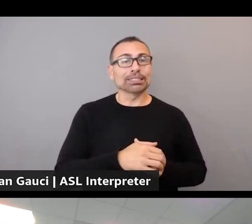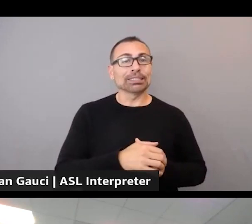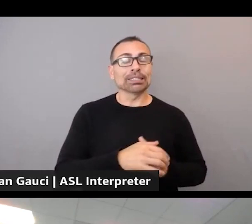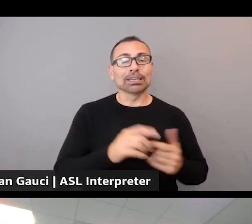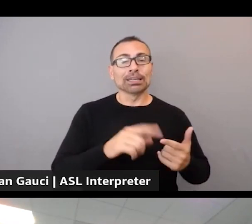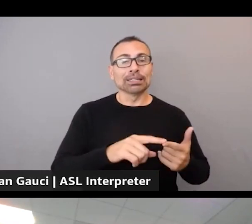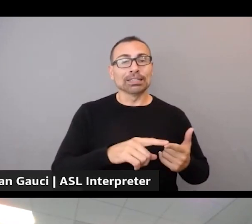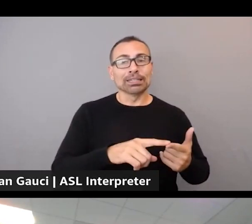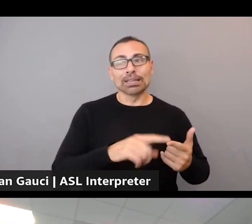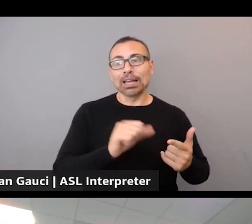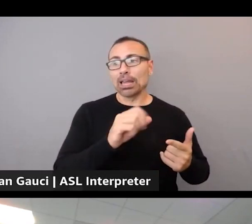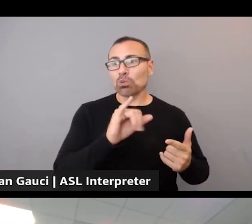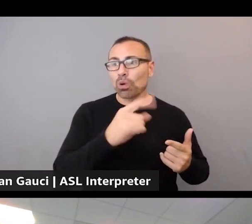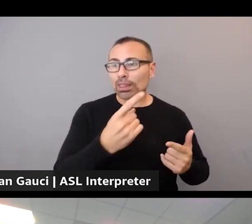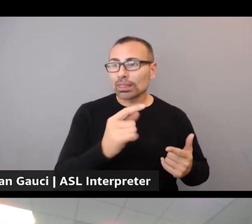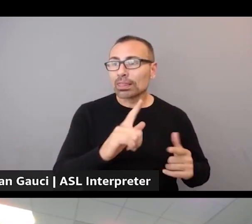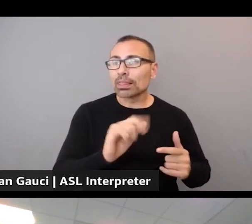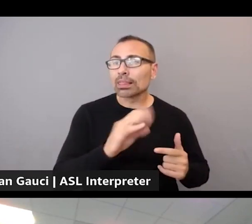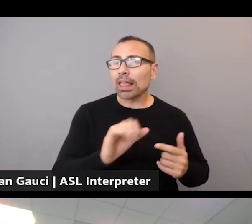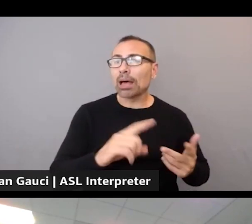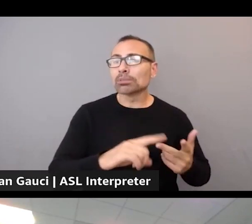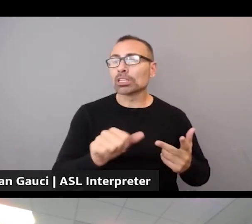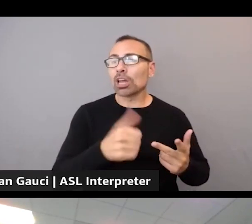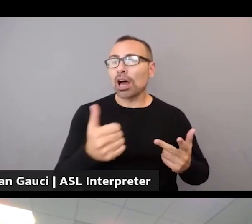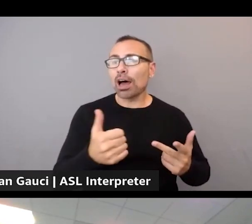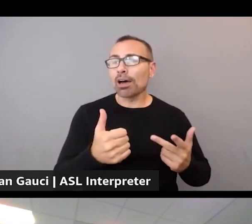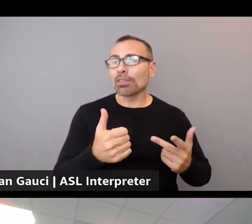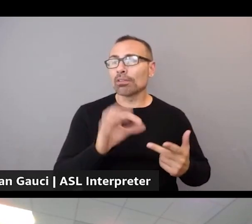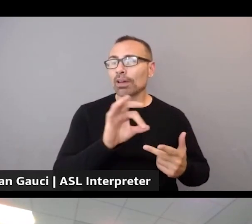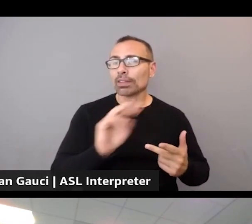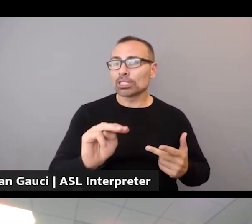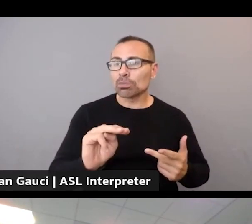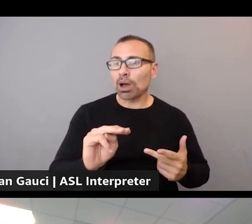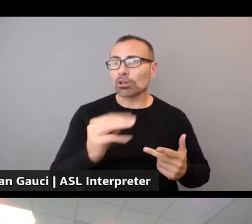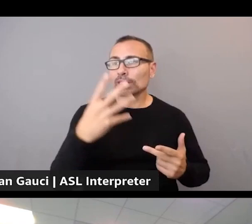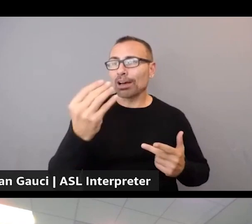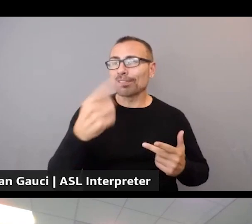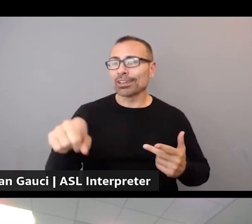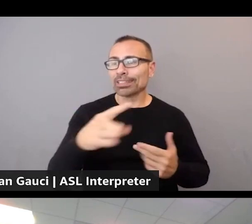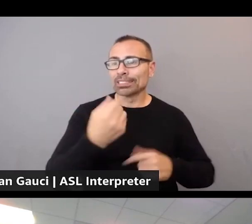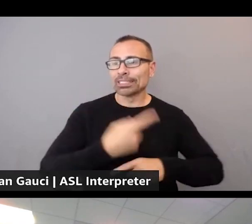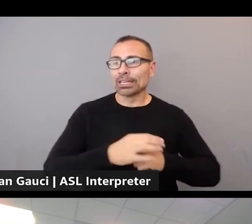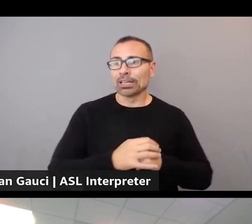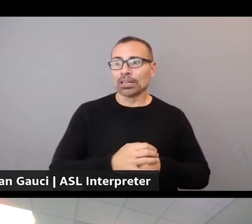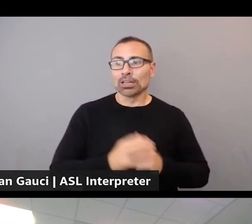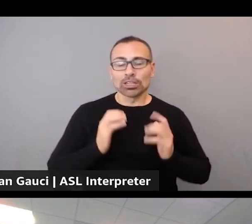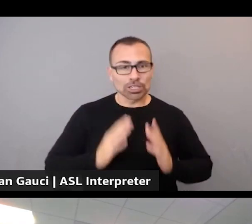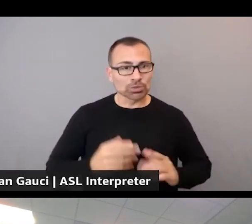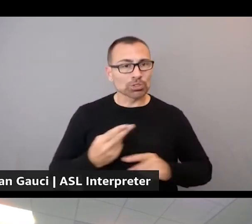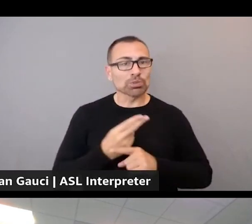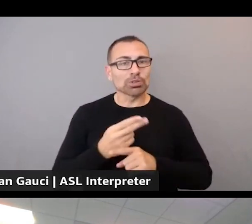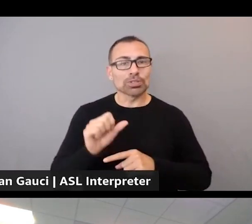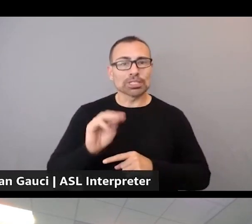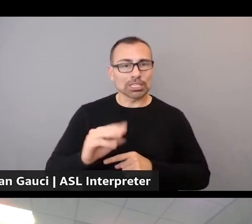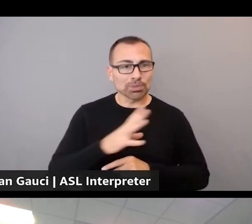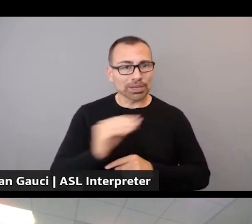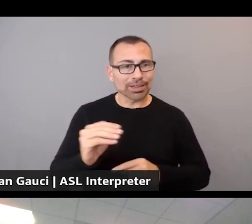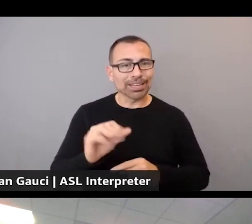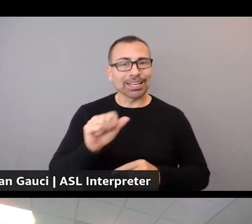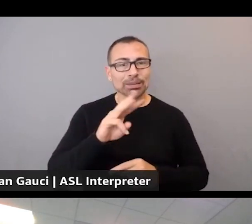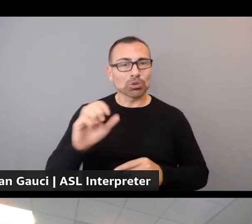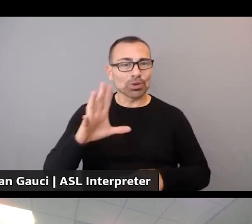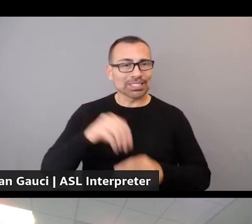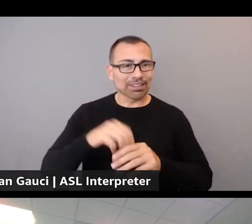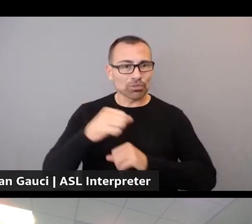foundation models there that are out there today. Customers have been using SageMaker and AWS infrastructure to build them. So it's